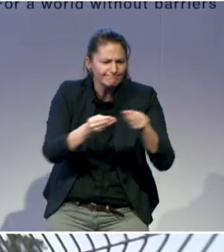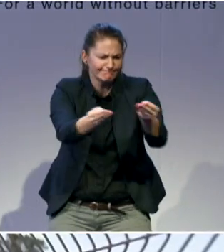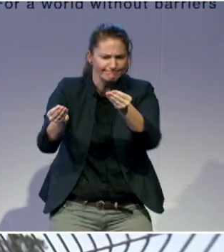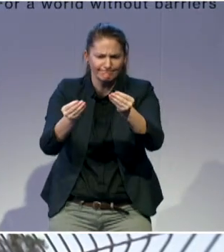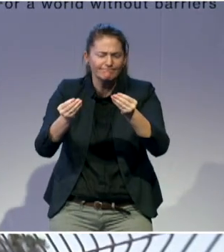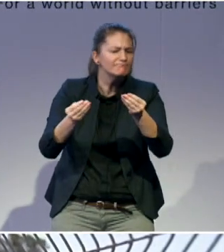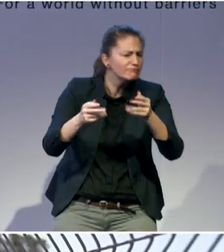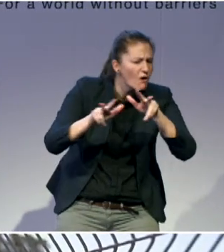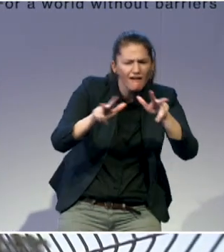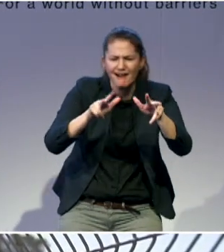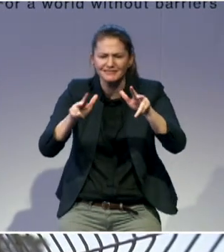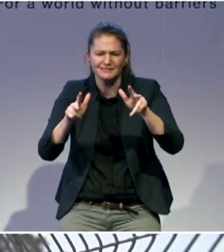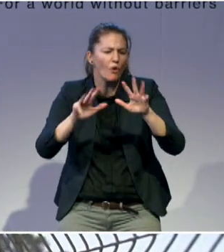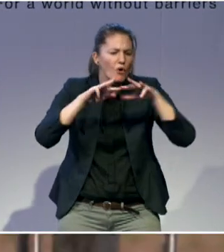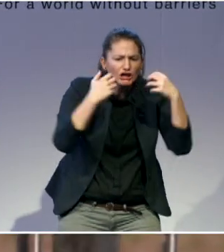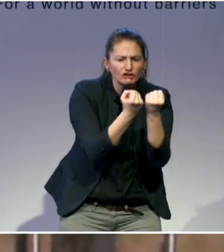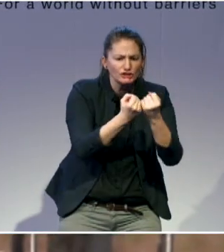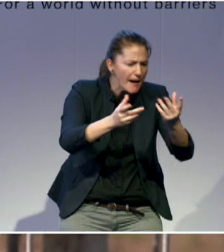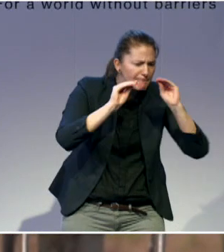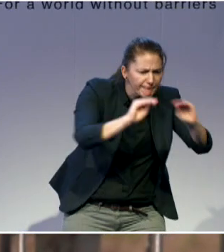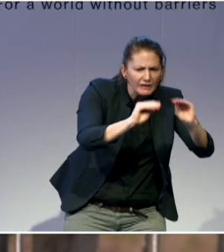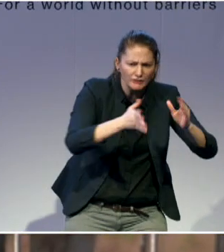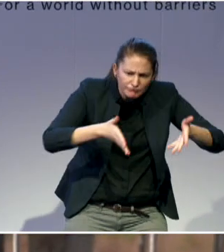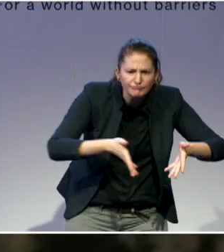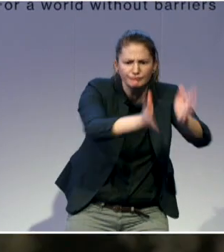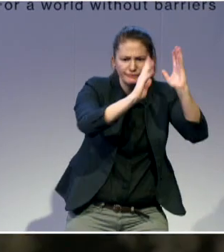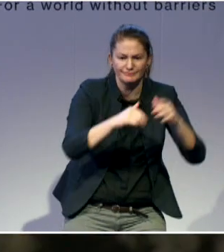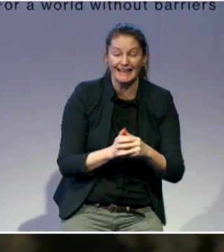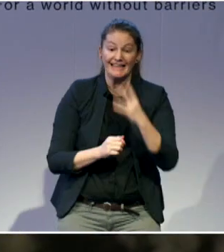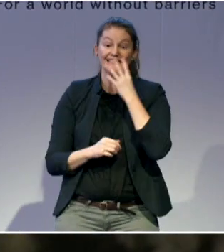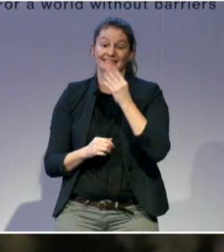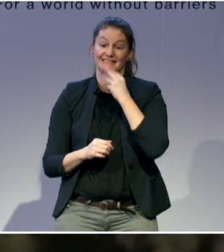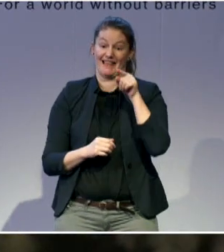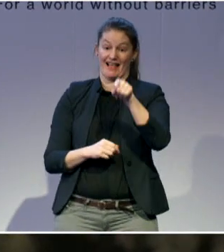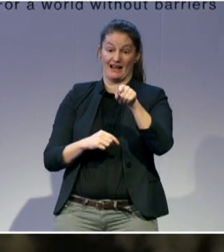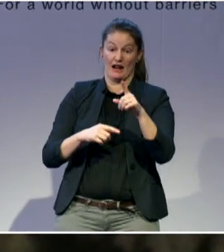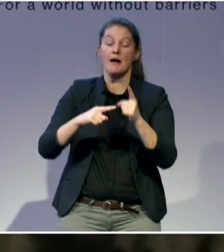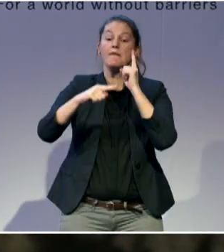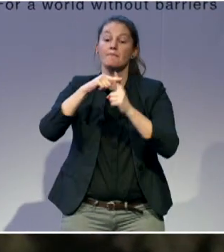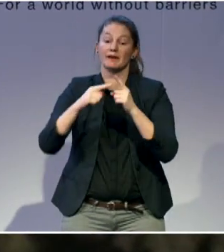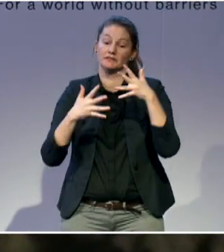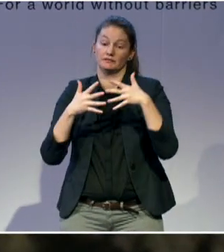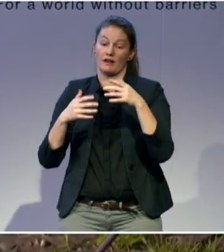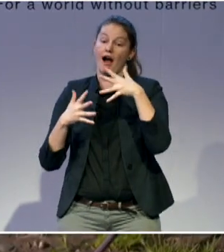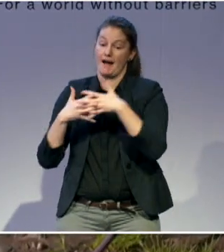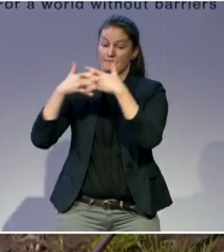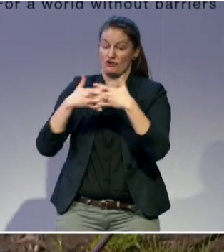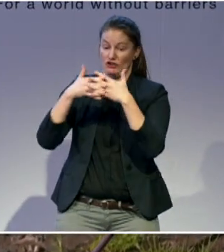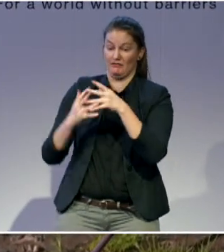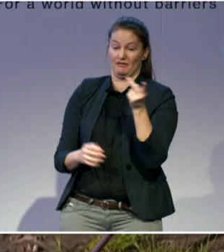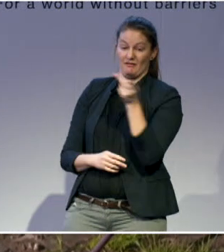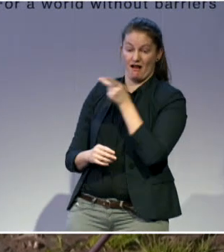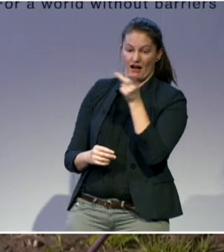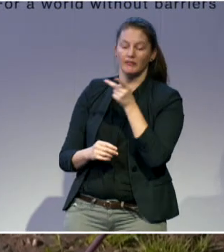and policymakers from Israel and the United States to learn about the person-centered approach. 200